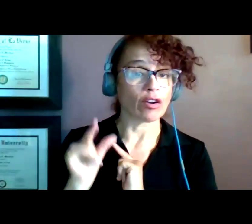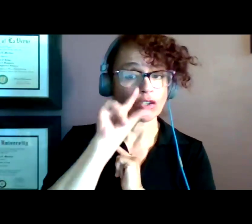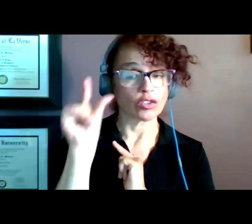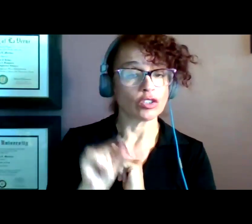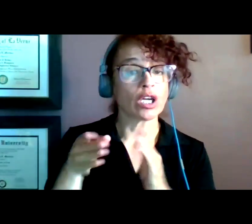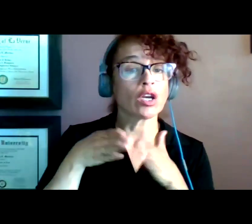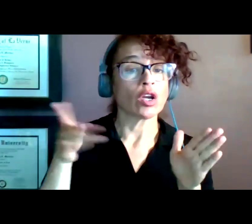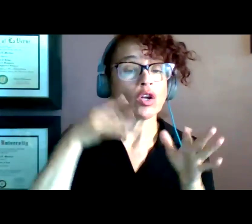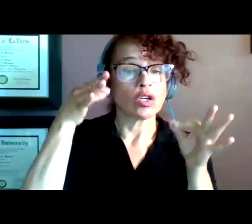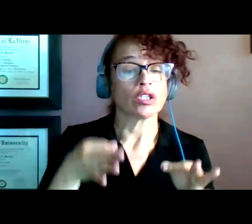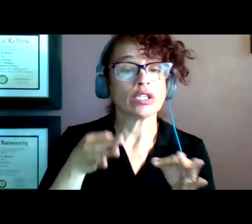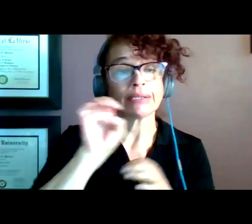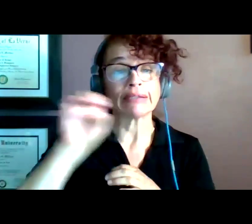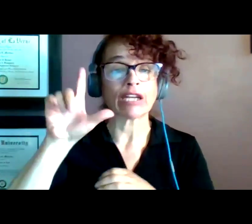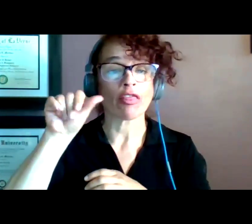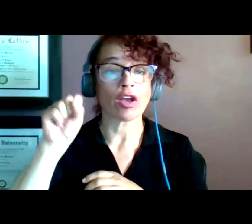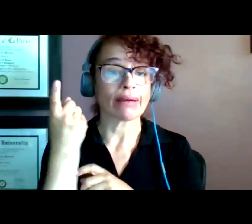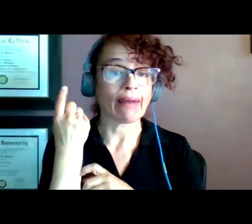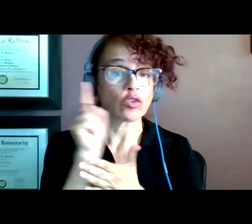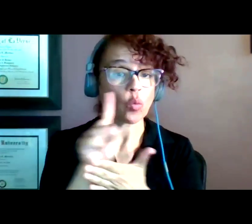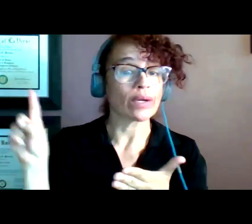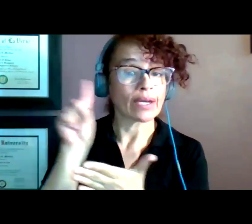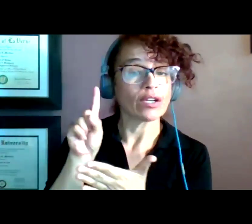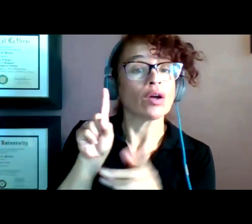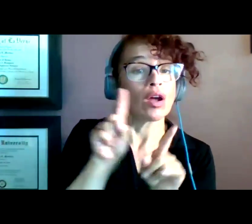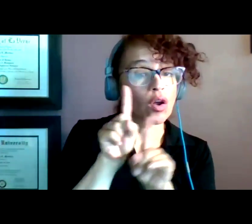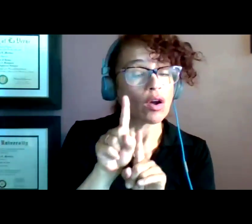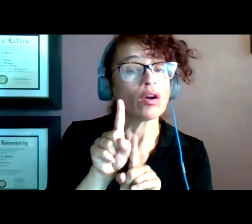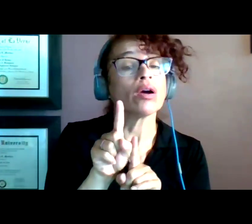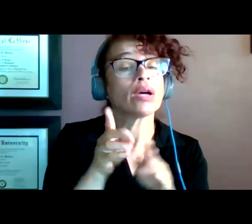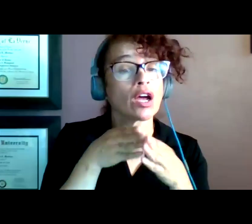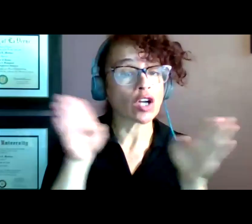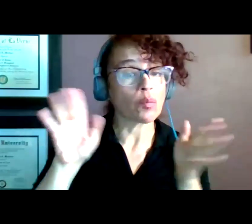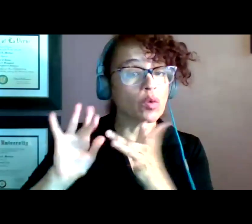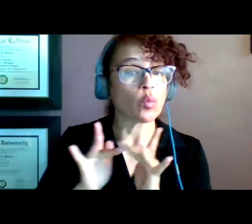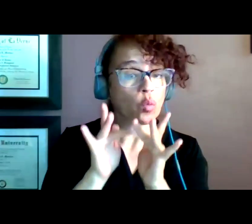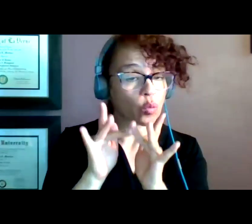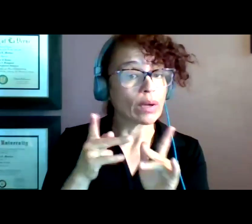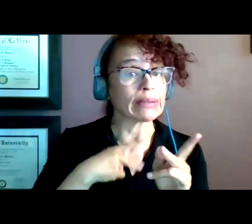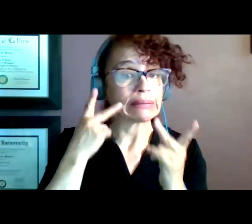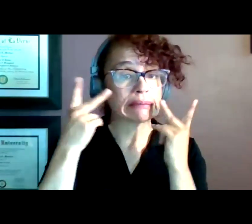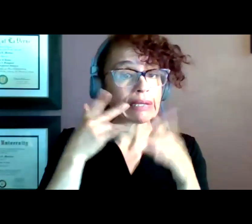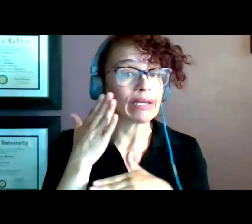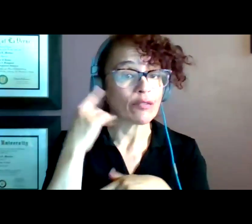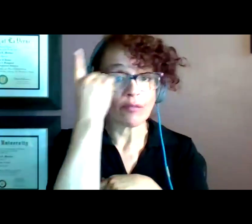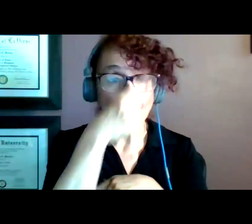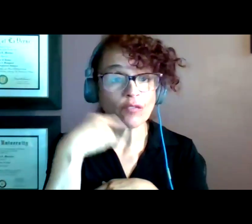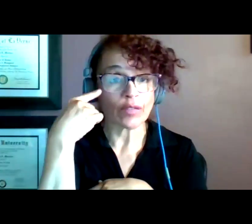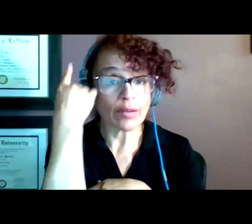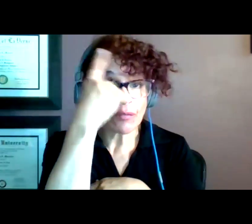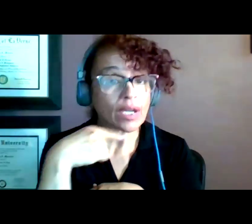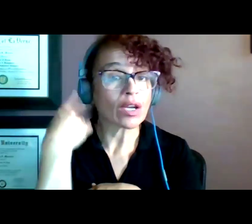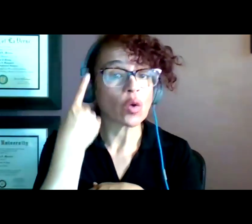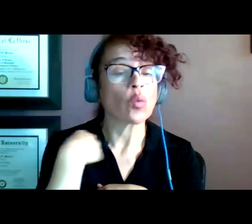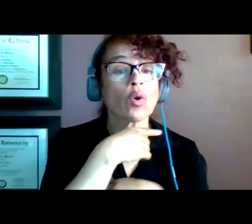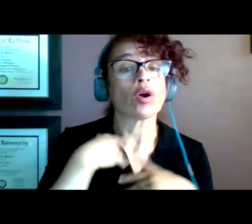public hearing in East Los Angeles last week. We also held a public webinar. I see some familiar faces. And